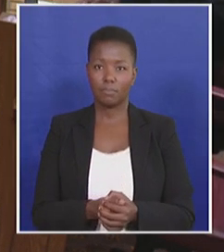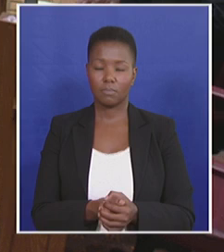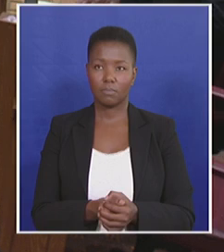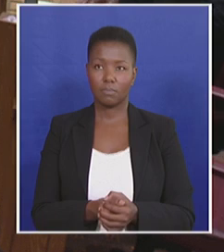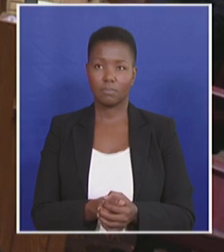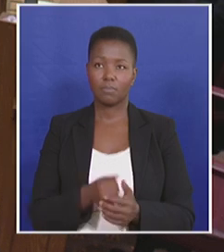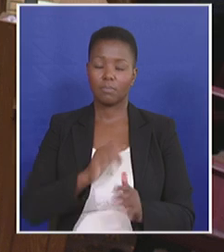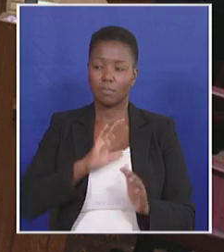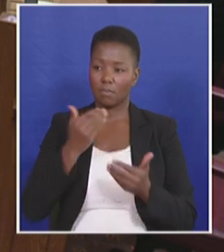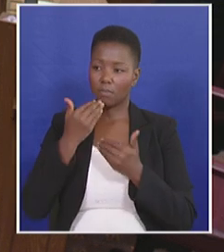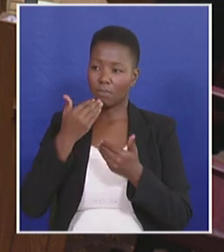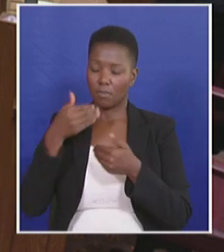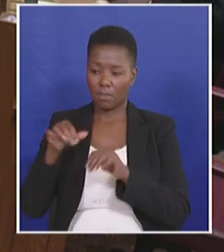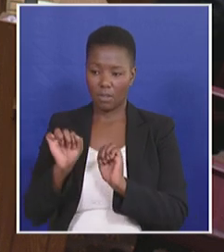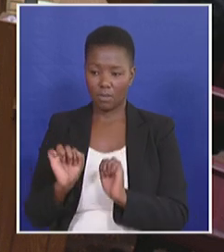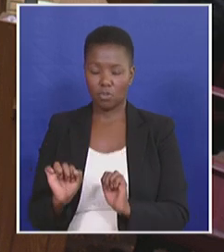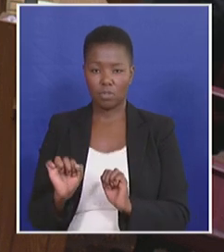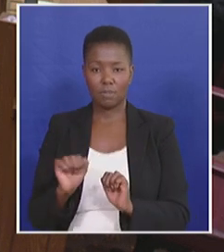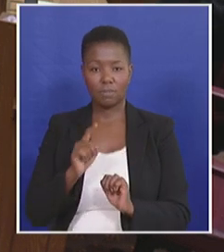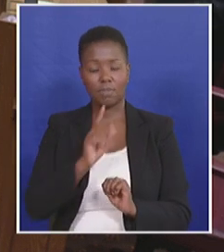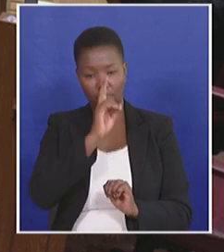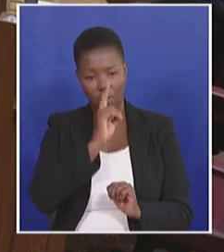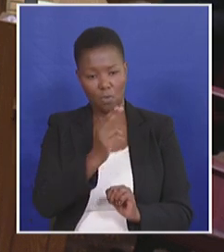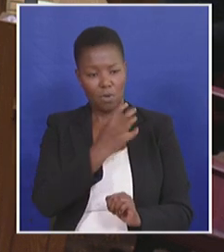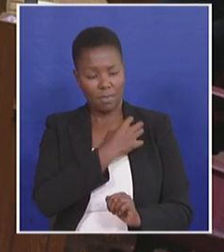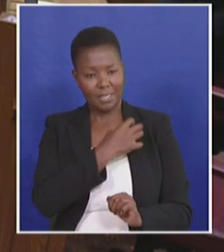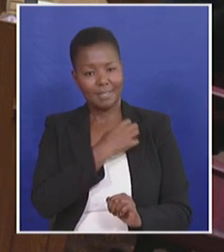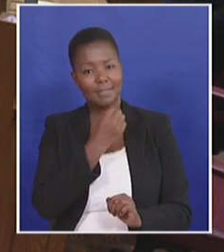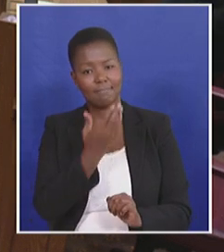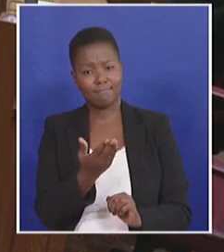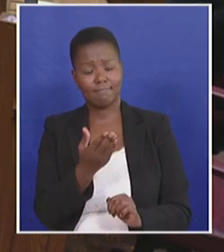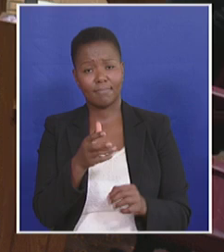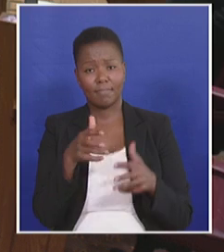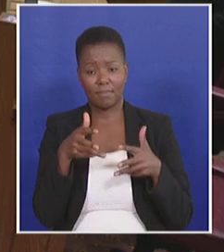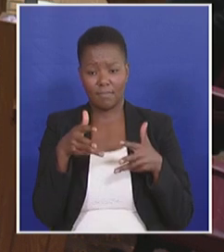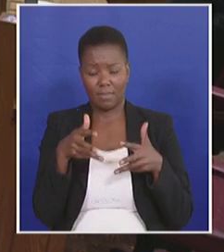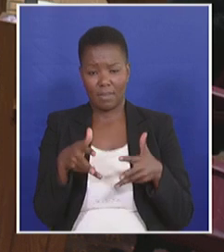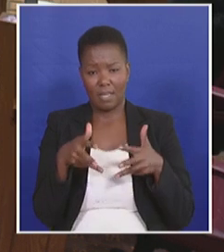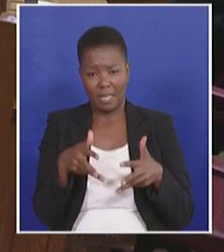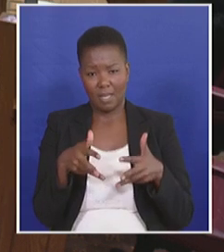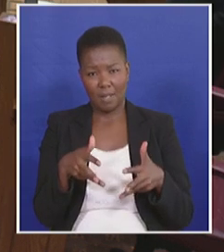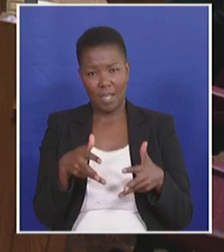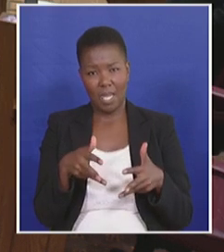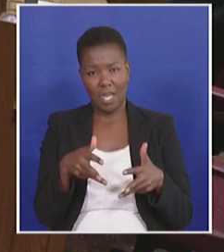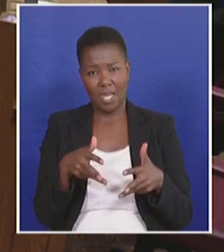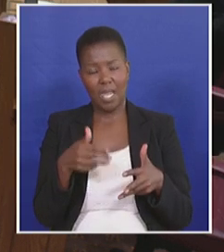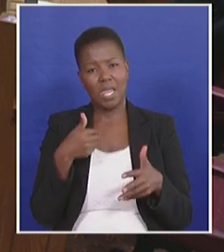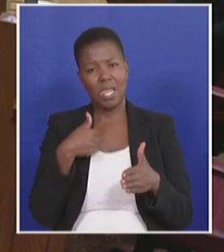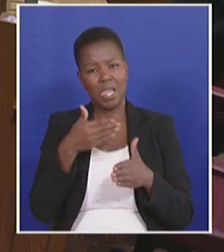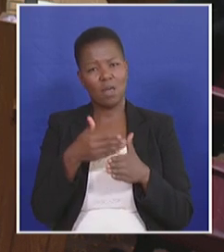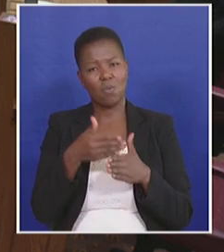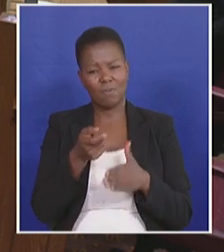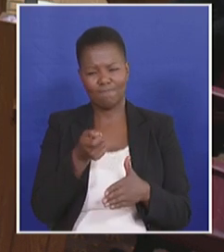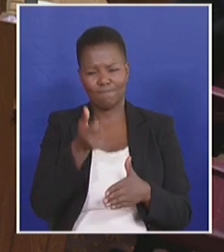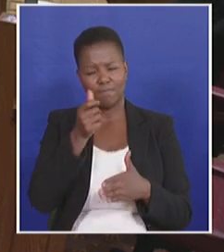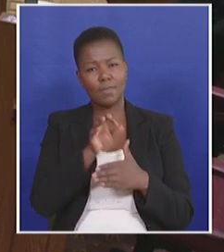Thank you, Honorable Chairperson. Honorable Minister, we are working with quite a few plans and